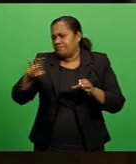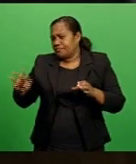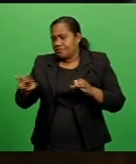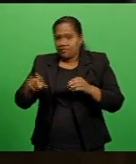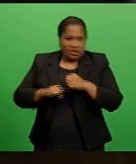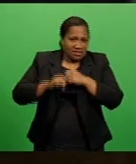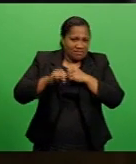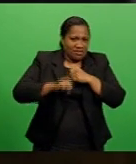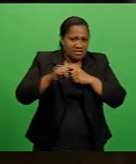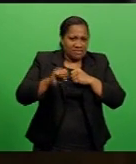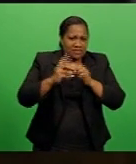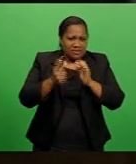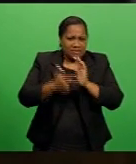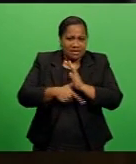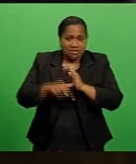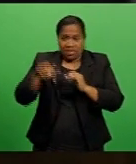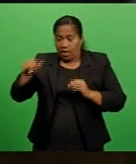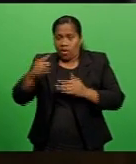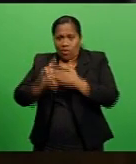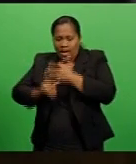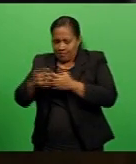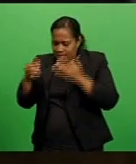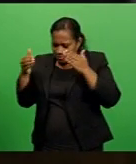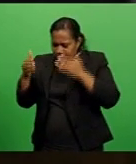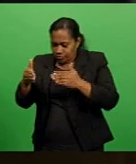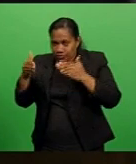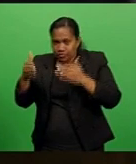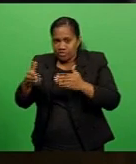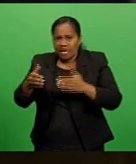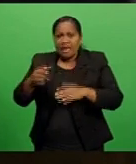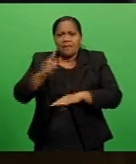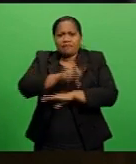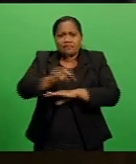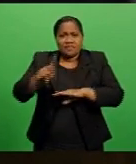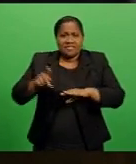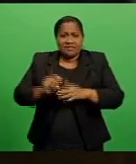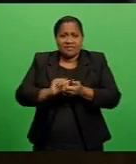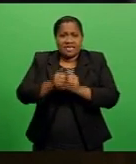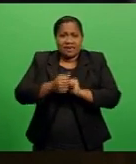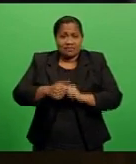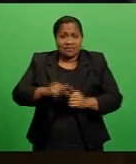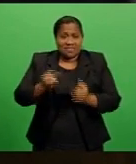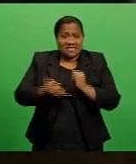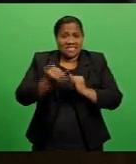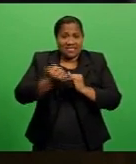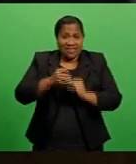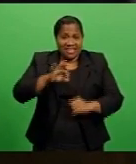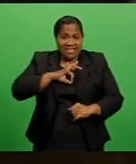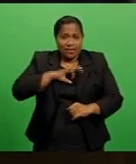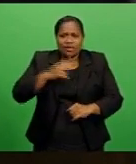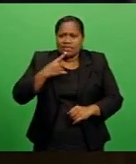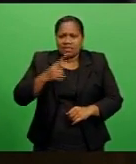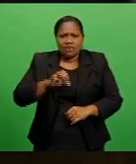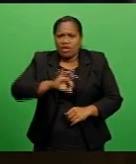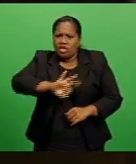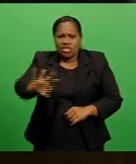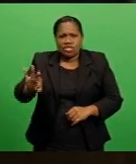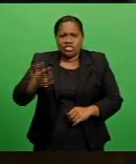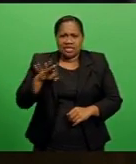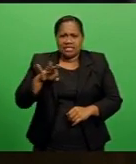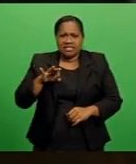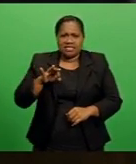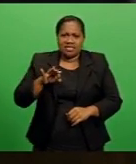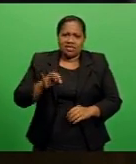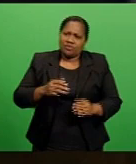Focusing on his box-fit business, the Pacific Games silver medalist says he's not ready to hang up his gloves yet and will get back into the